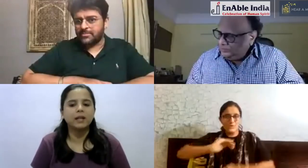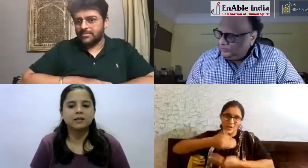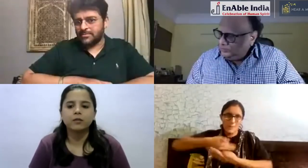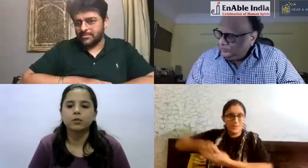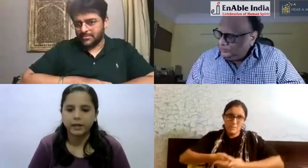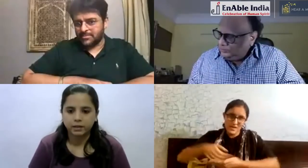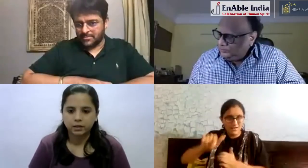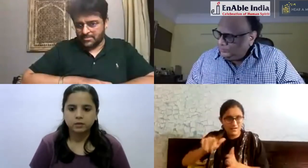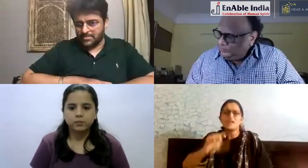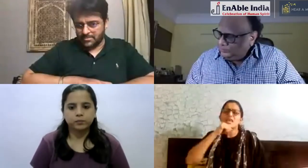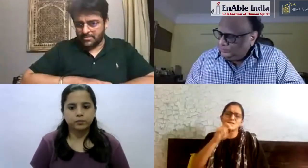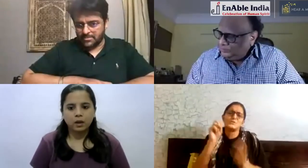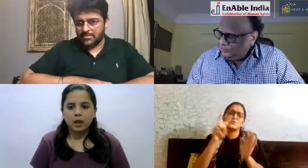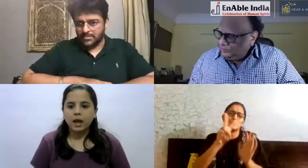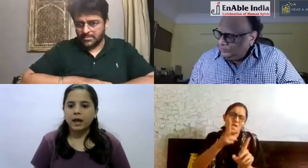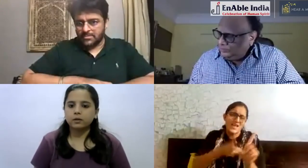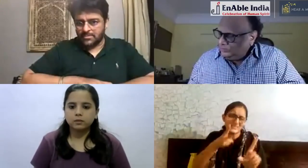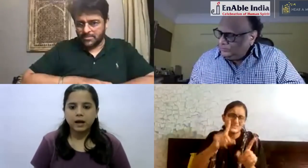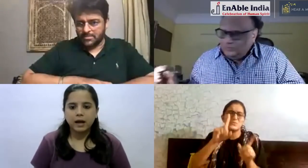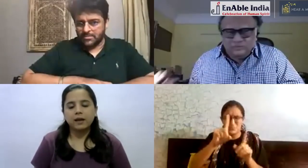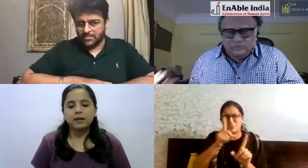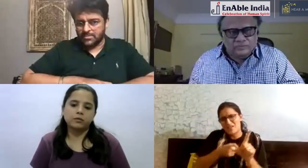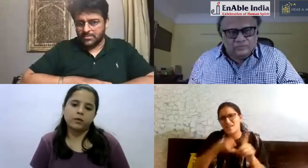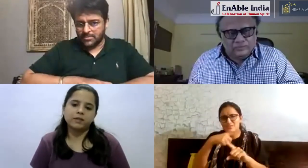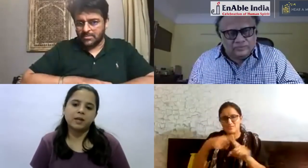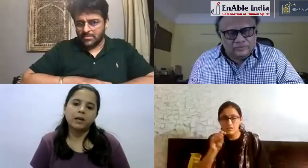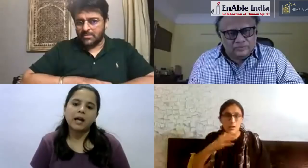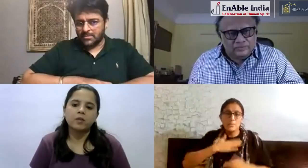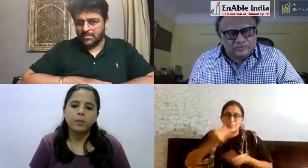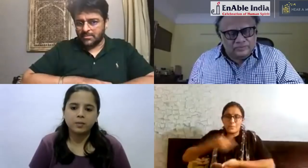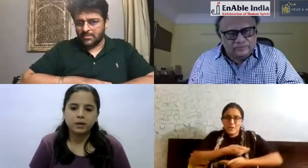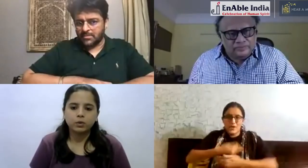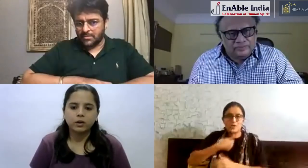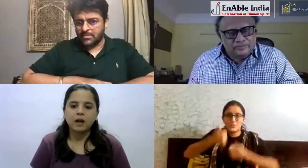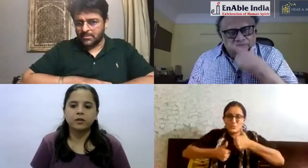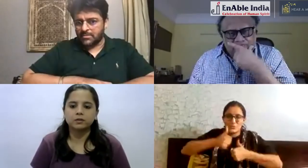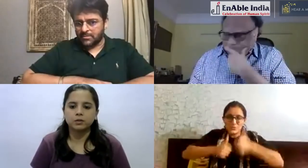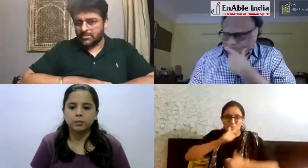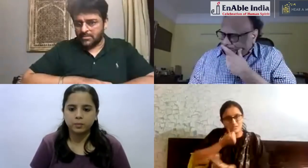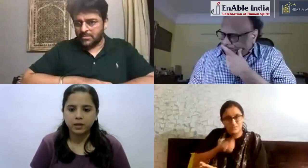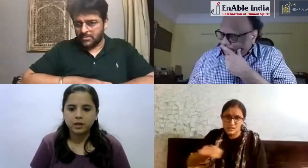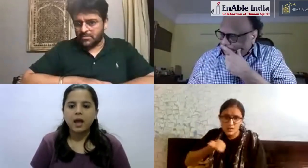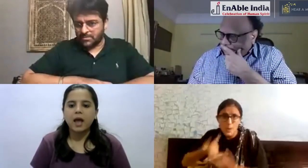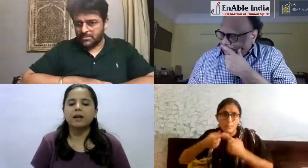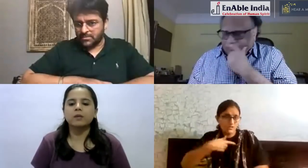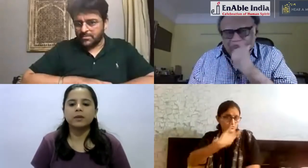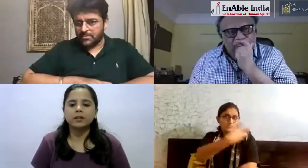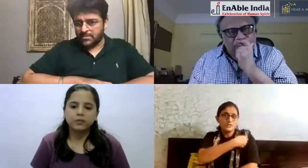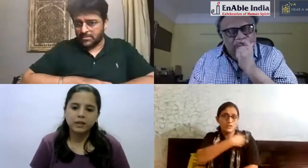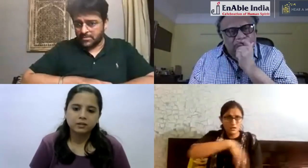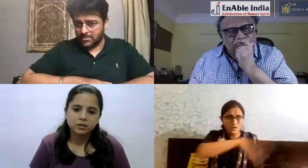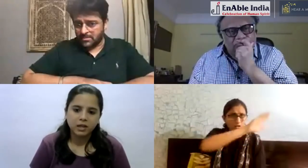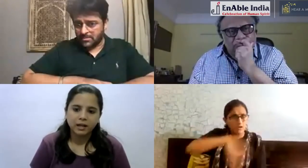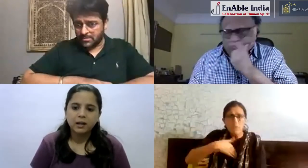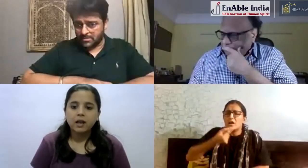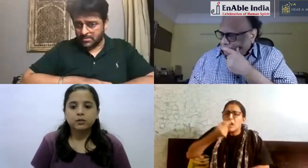many days I have to wait? And for example, I have a baby, 2.5 years old baby, and I'm